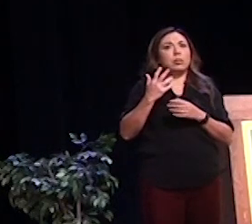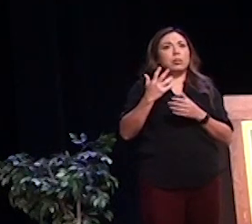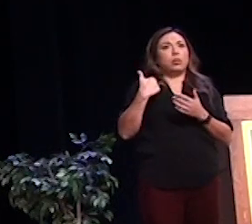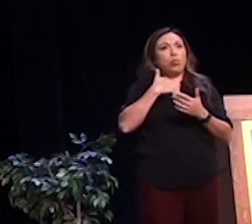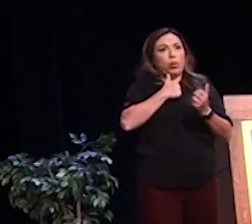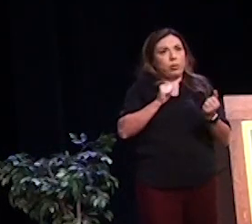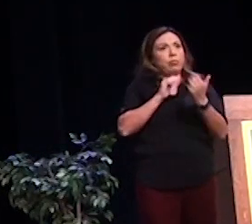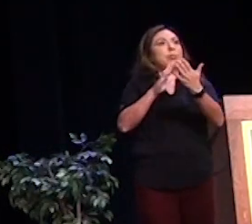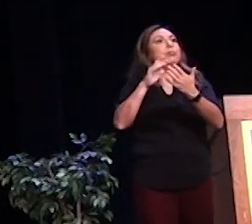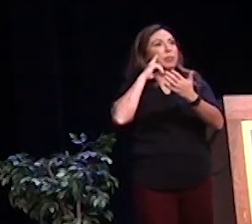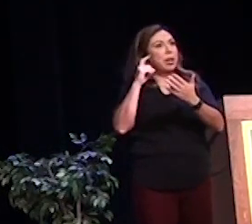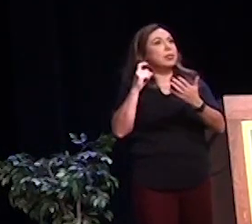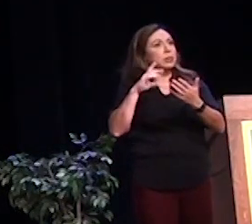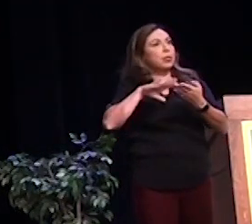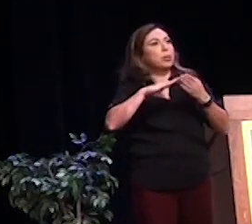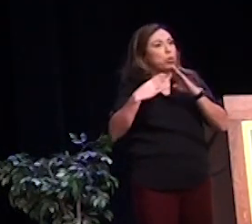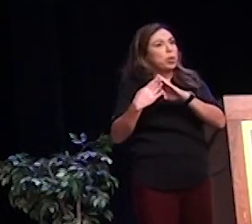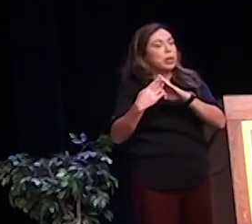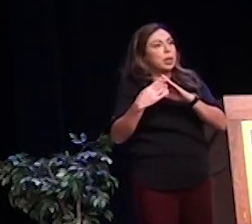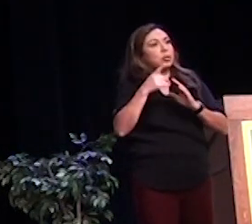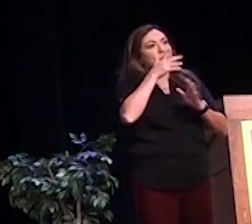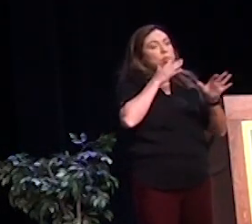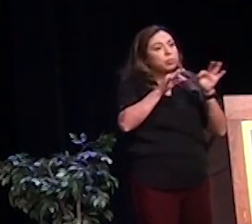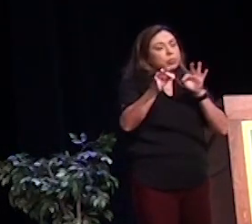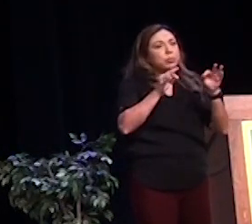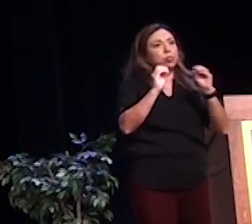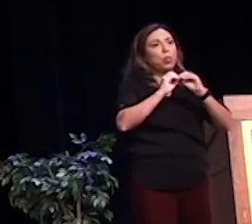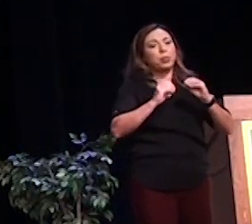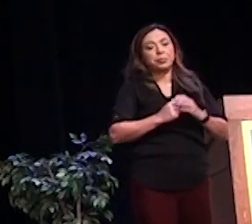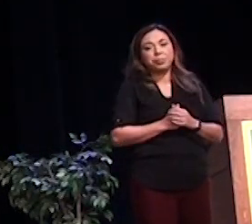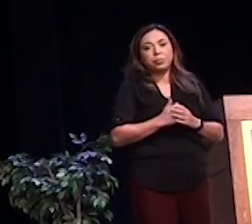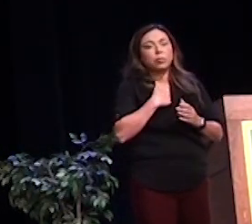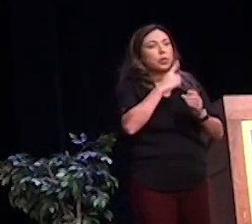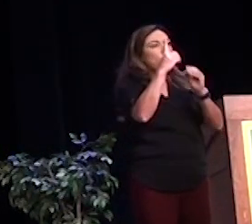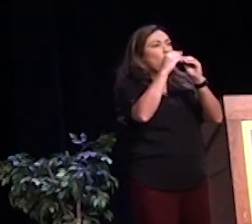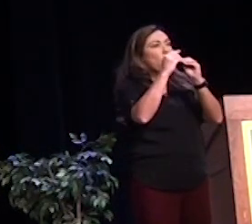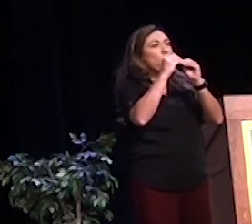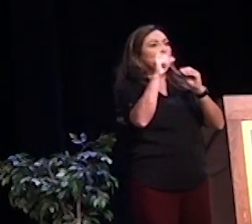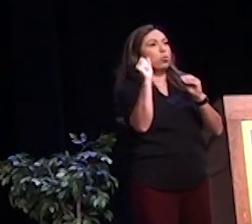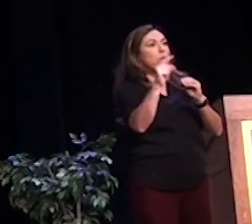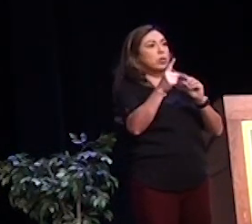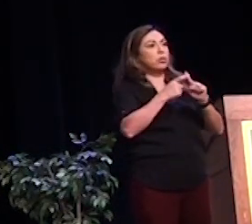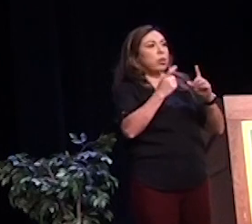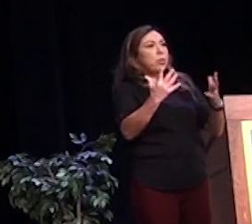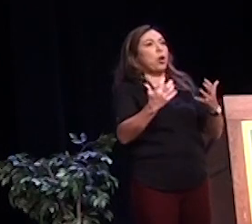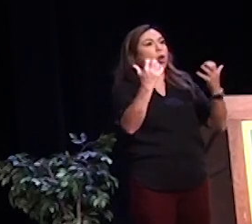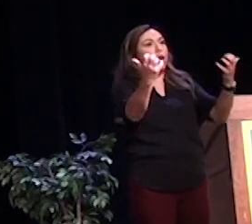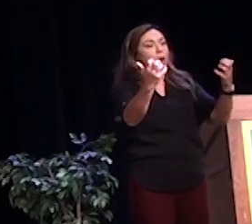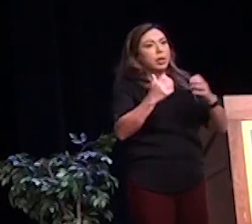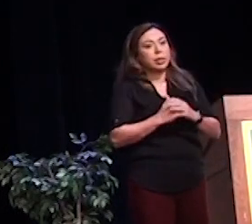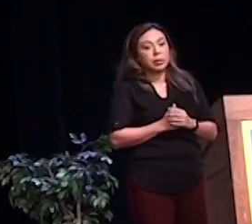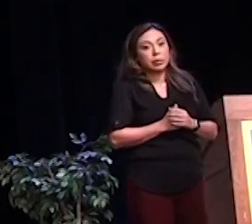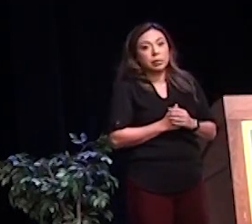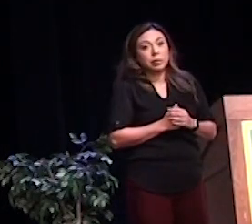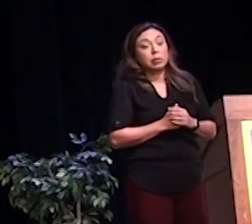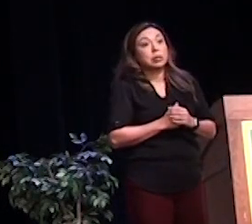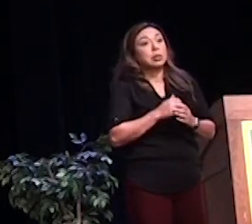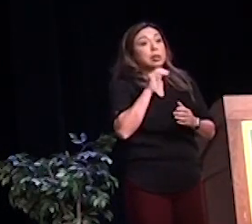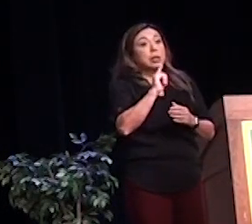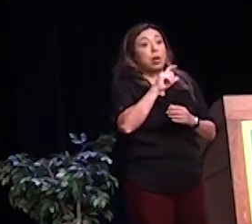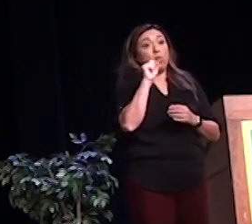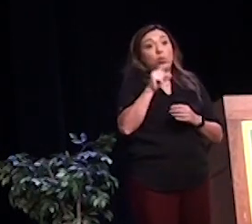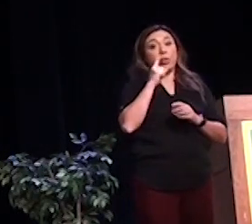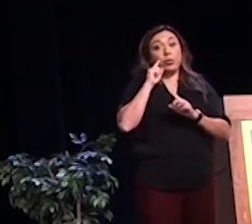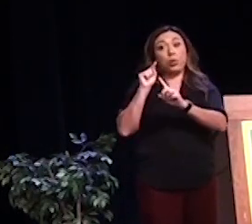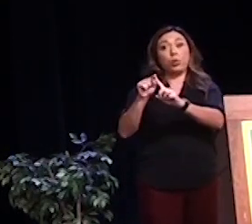we're dealing with as a community. So we have one more question from the audience, and this one is for